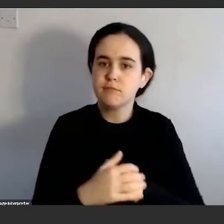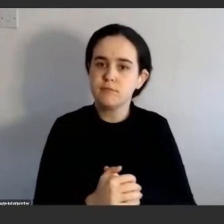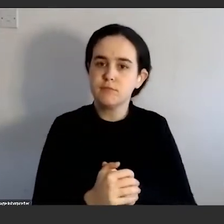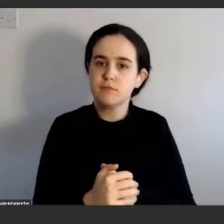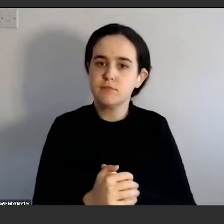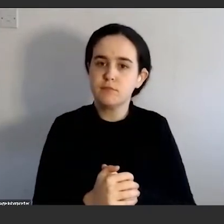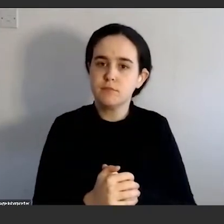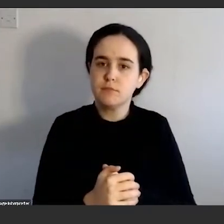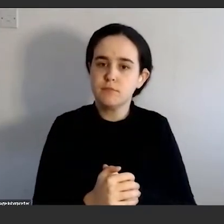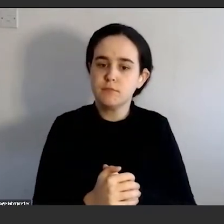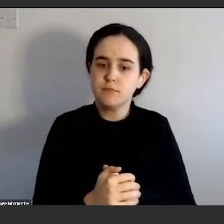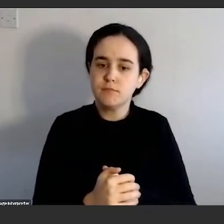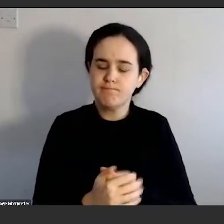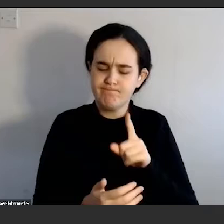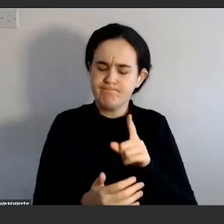It is